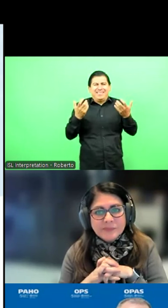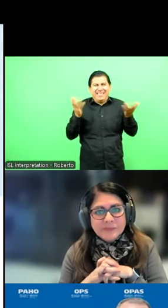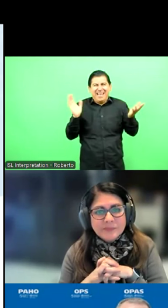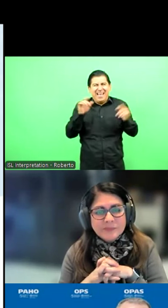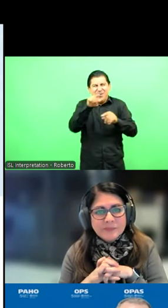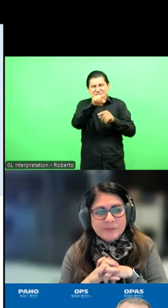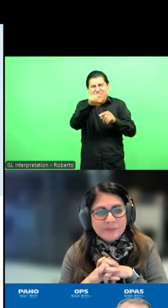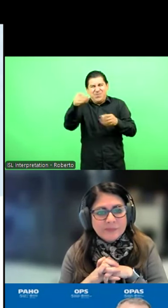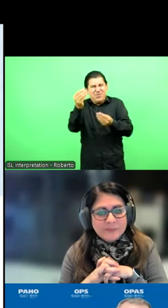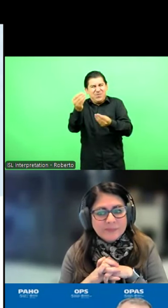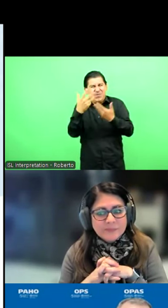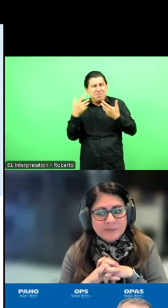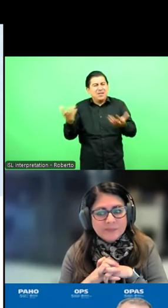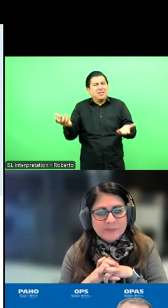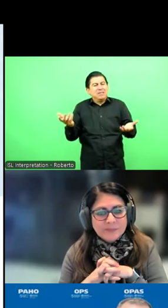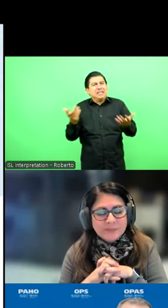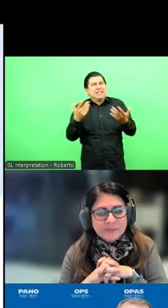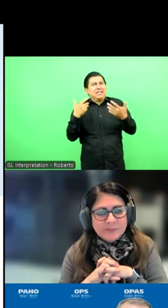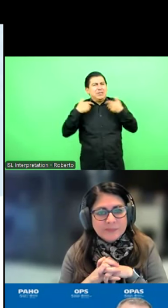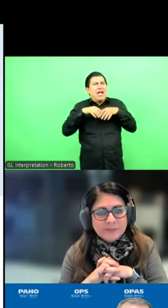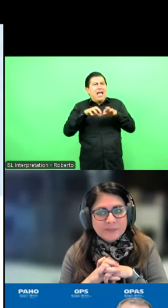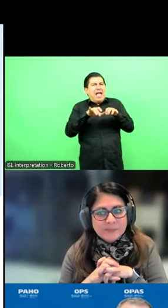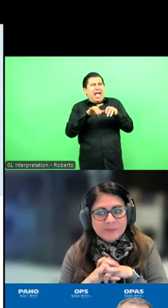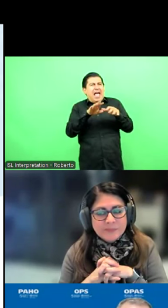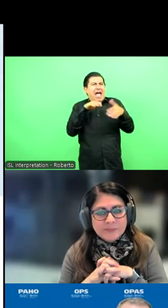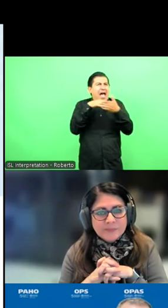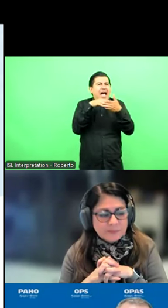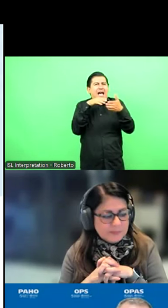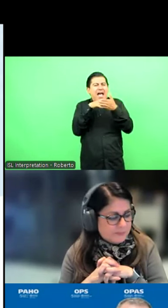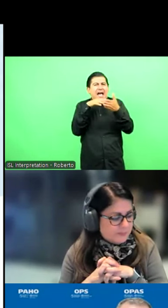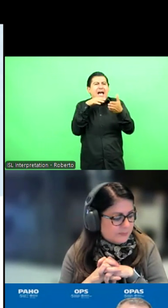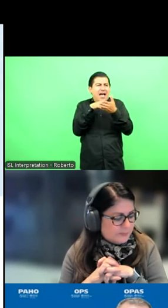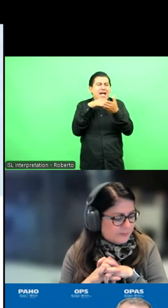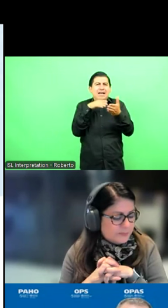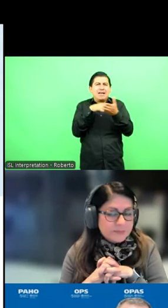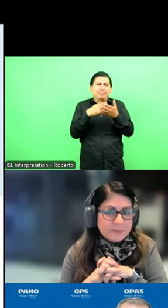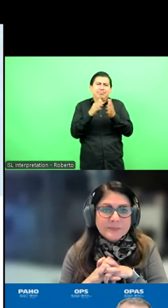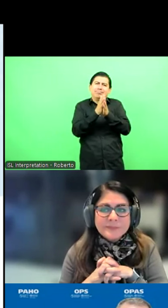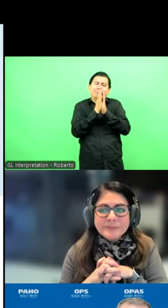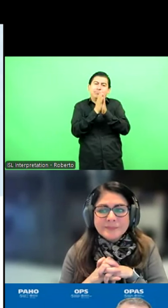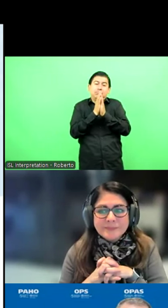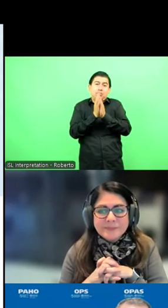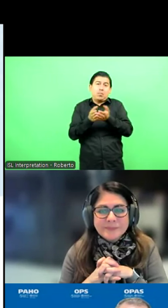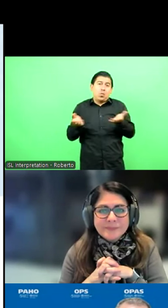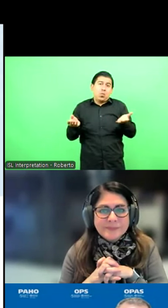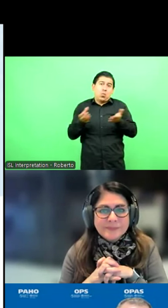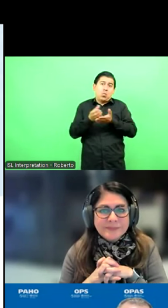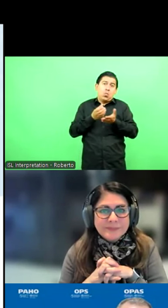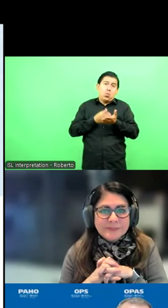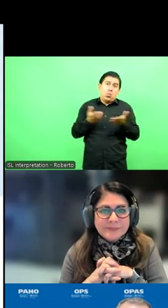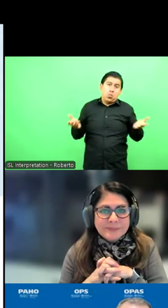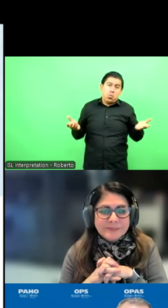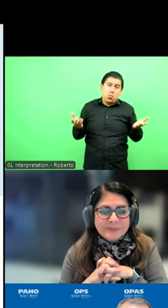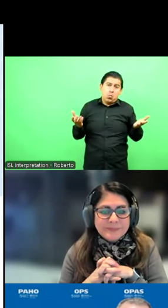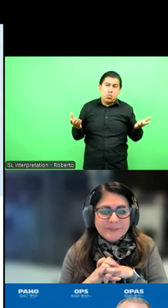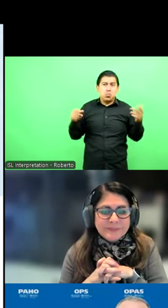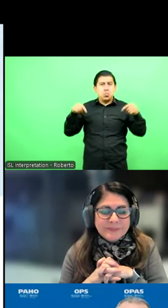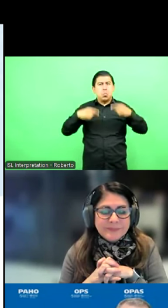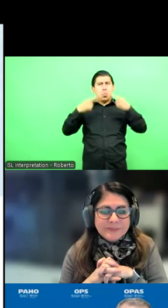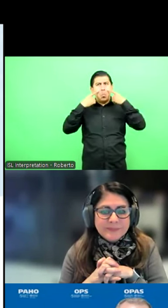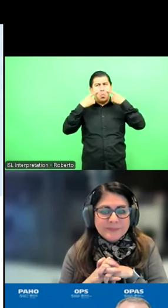explore the different options, and we'll let you know in more detail in next session how we could